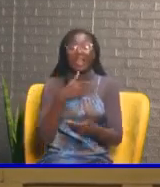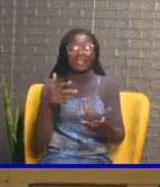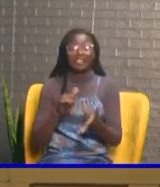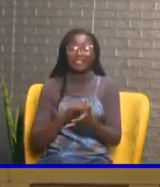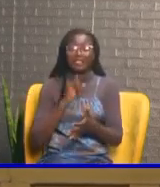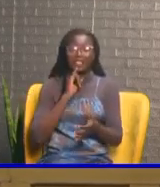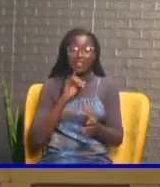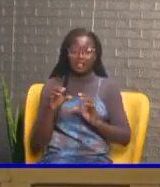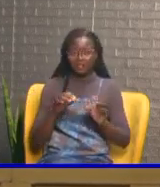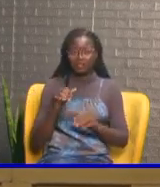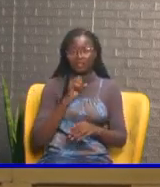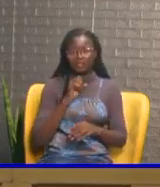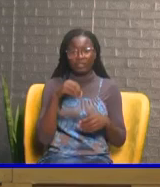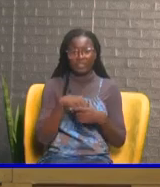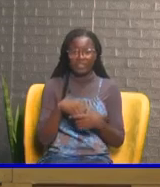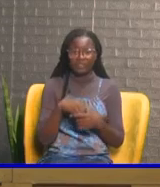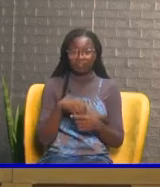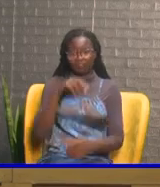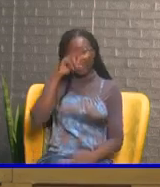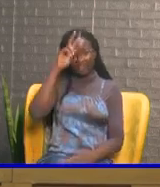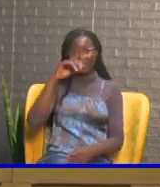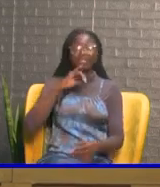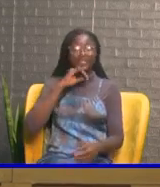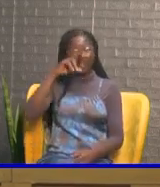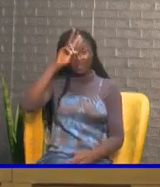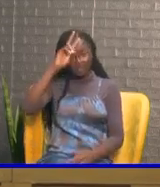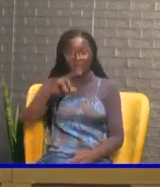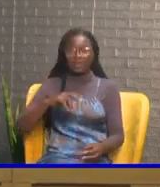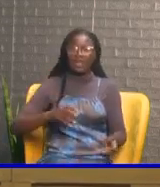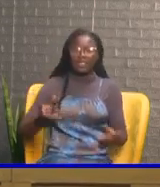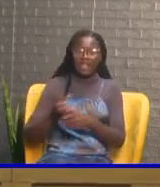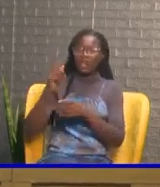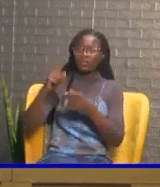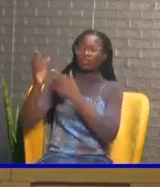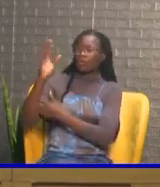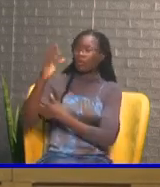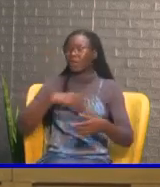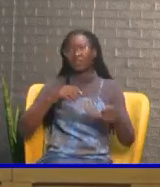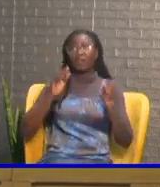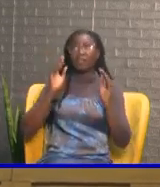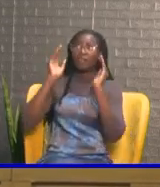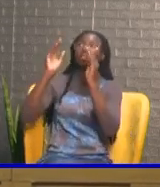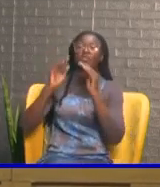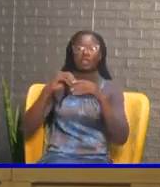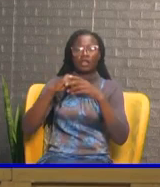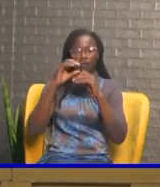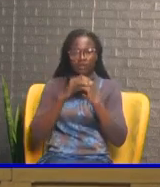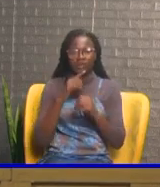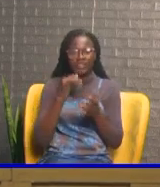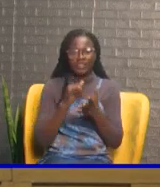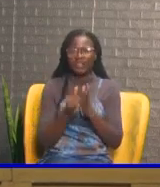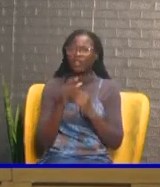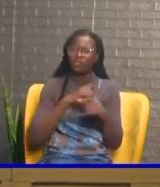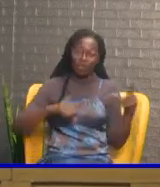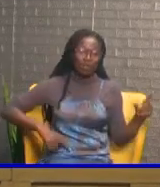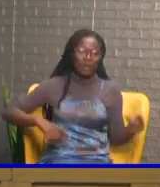ignorance. All right? Take it to God and turn to him in worship and say, Lord, my belly is not